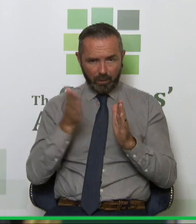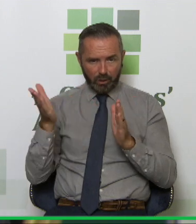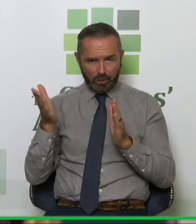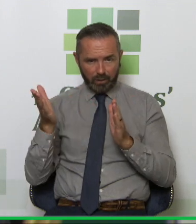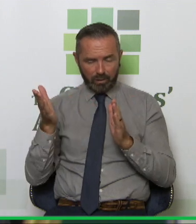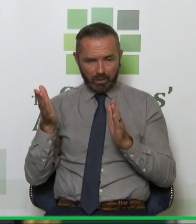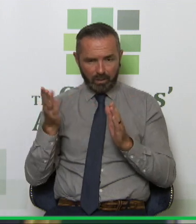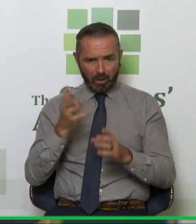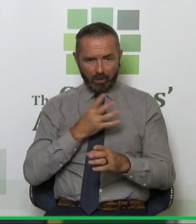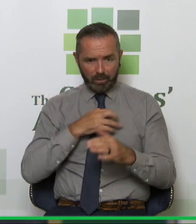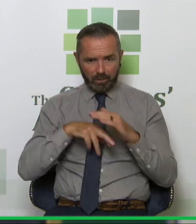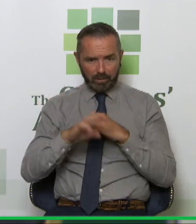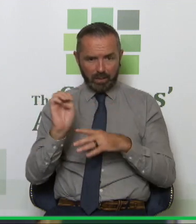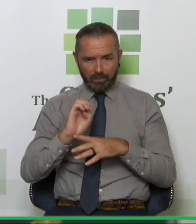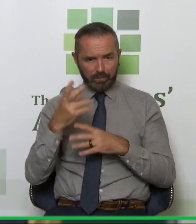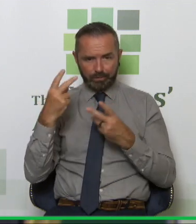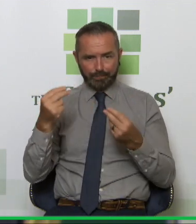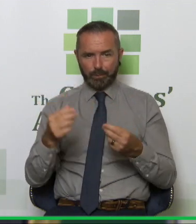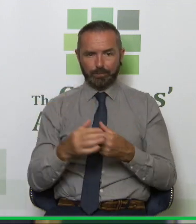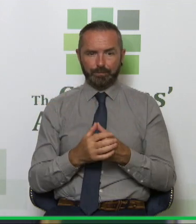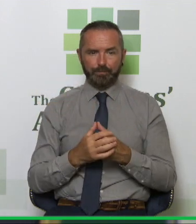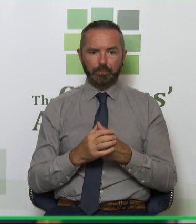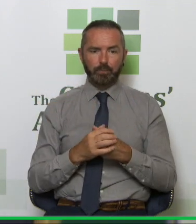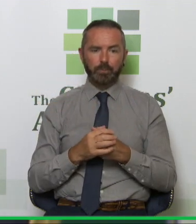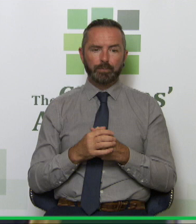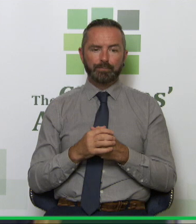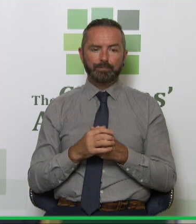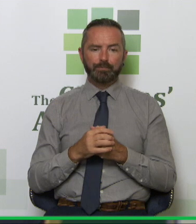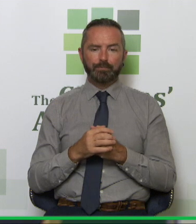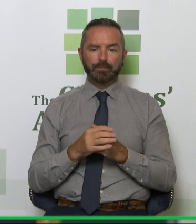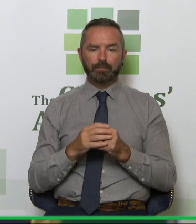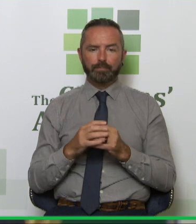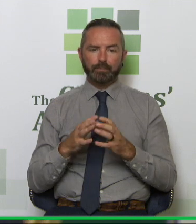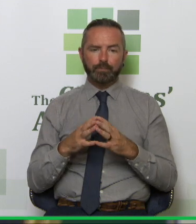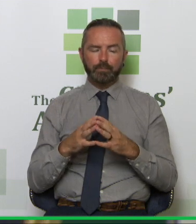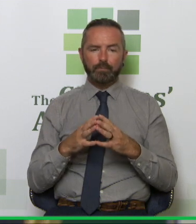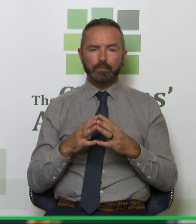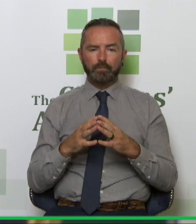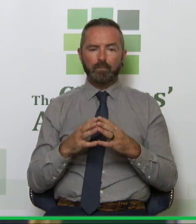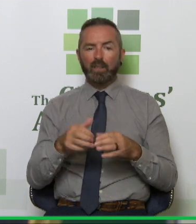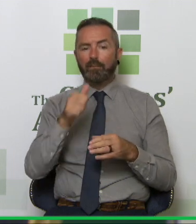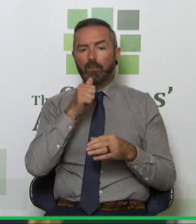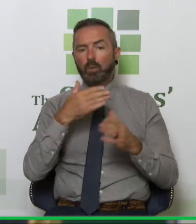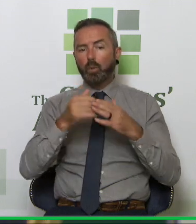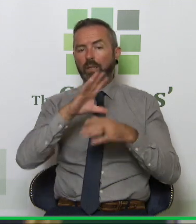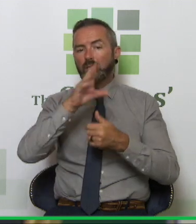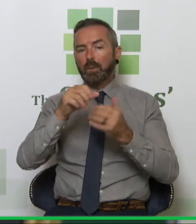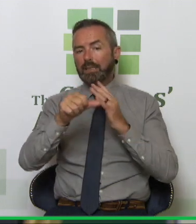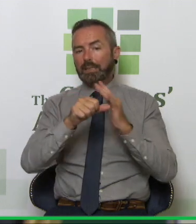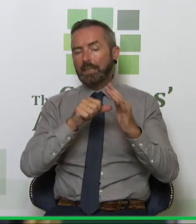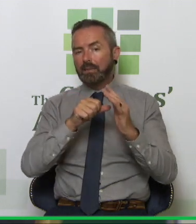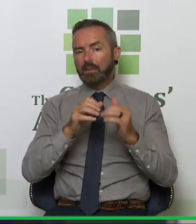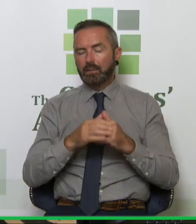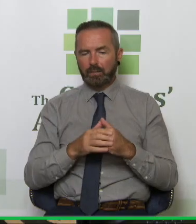as the other one, just saying what's the specialist skills of the 9 recruits, and then we'll go back to Ian. That's okay? Yeah, and I